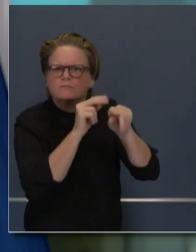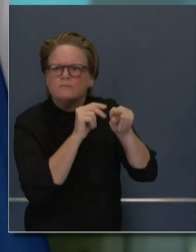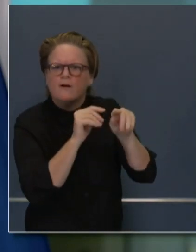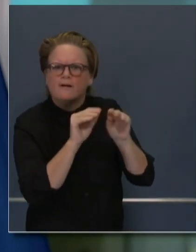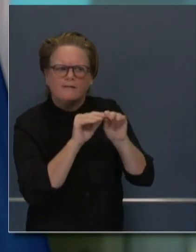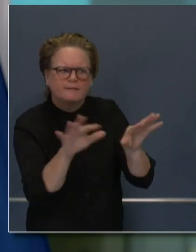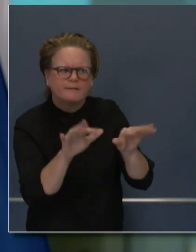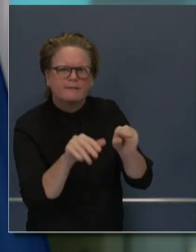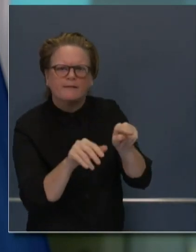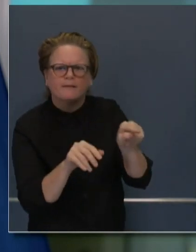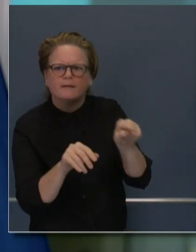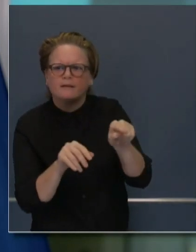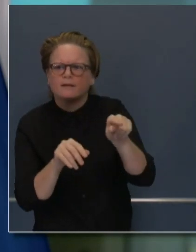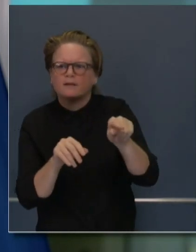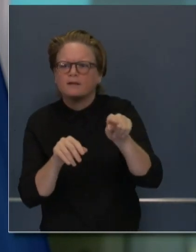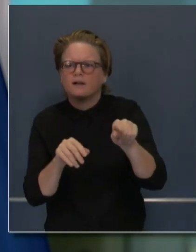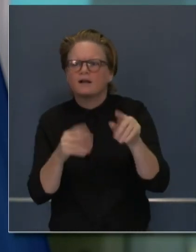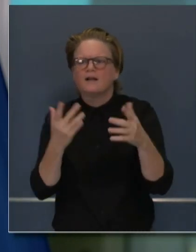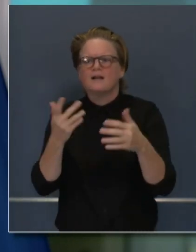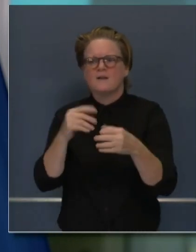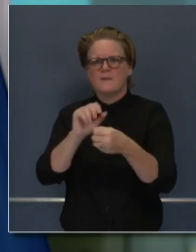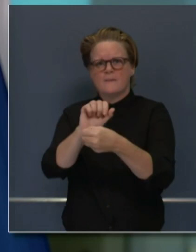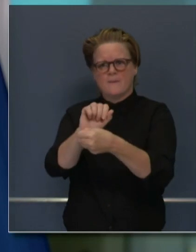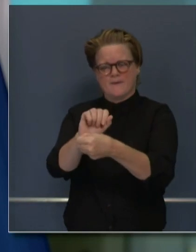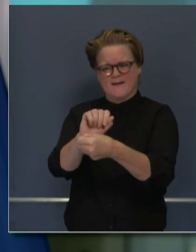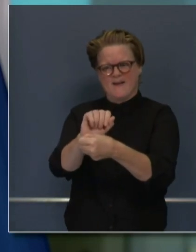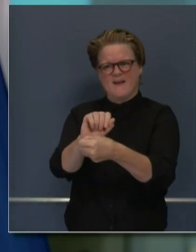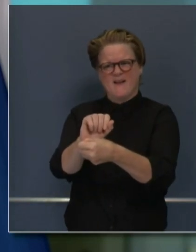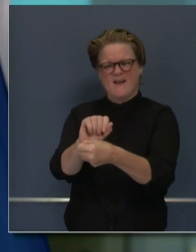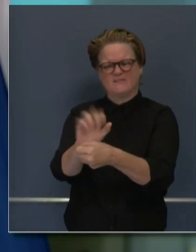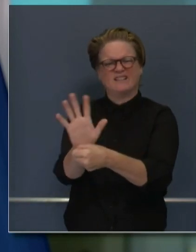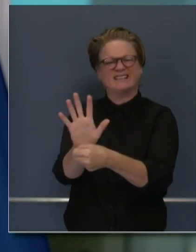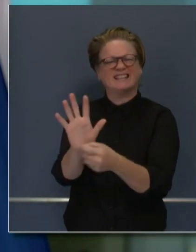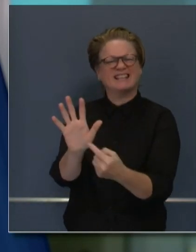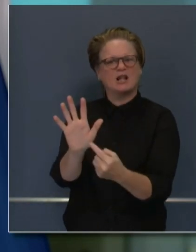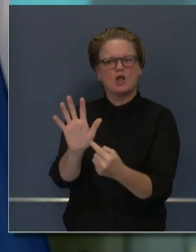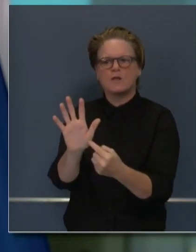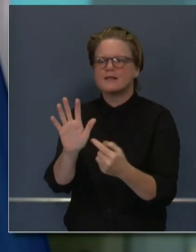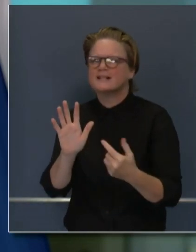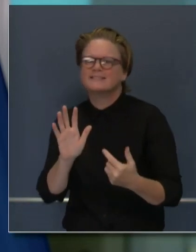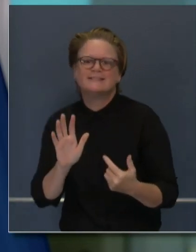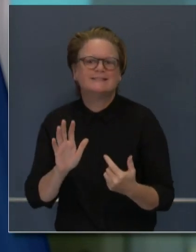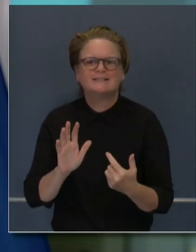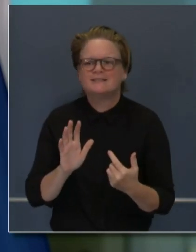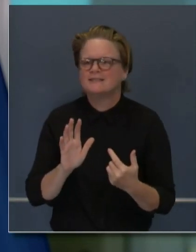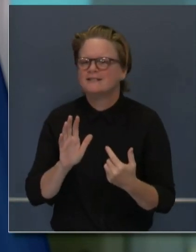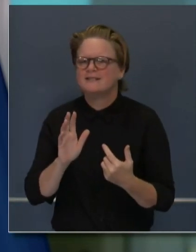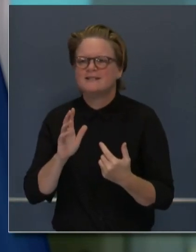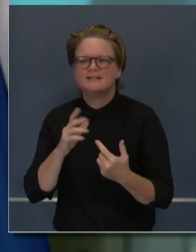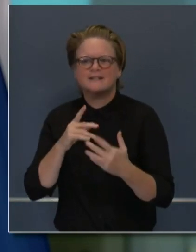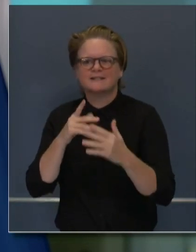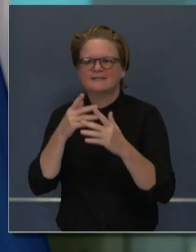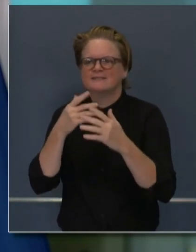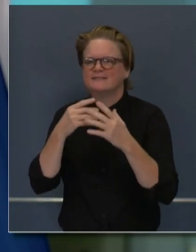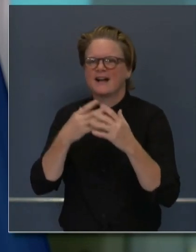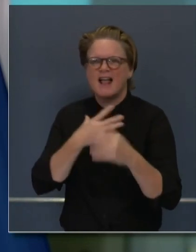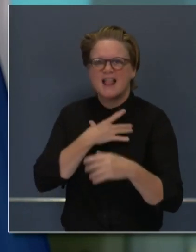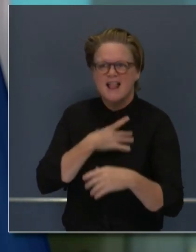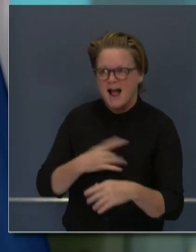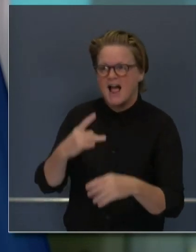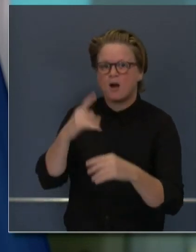COVID likes the indoors. If they happen pretty close by with people, COVID likes